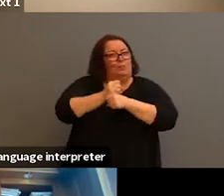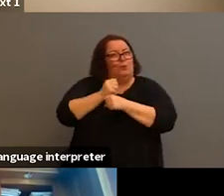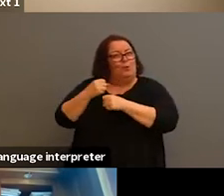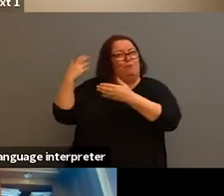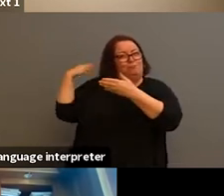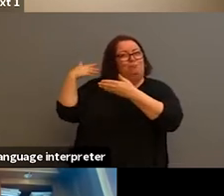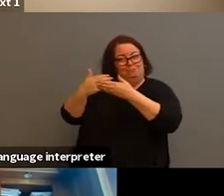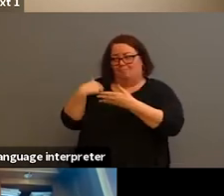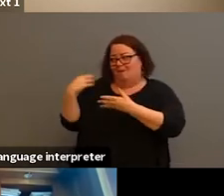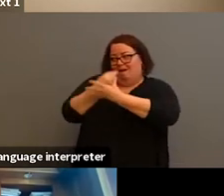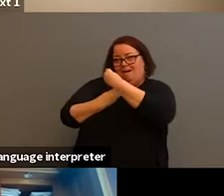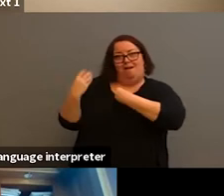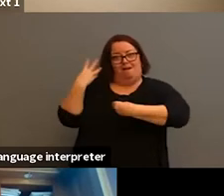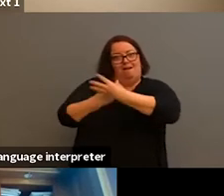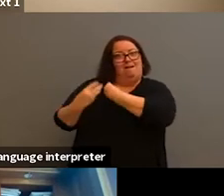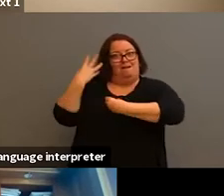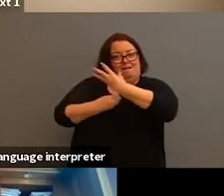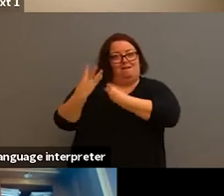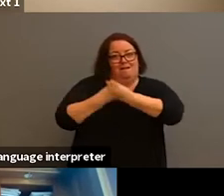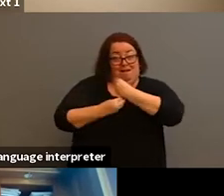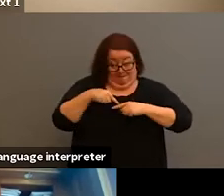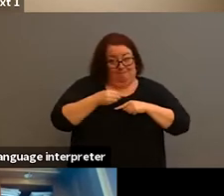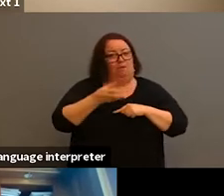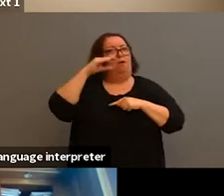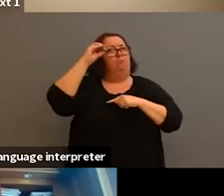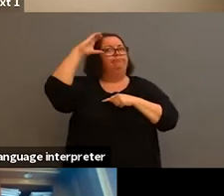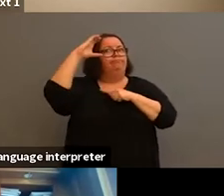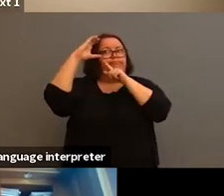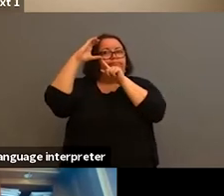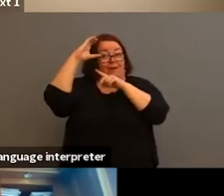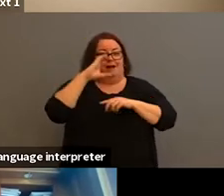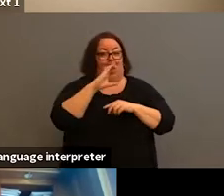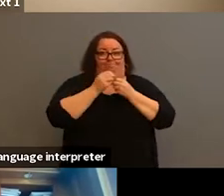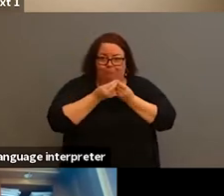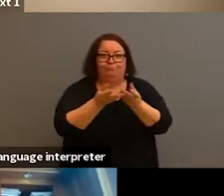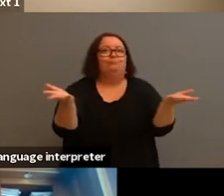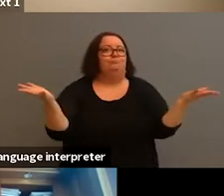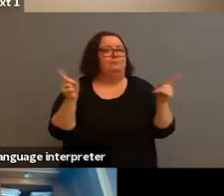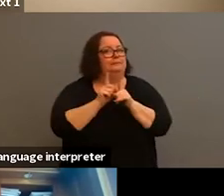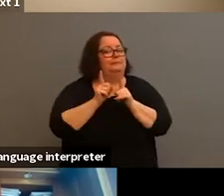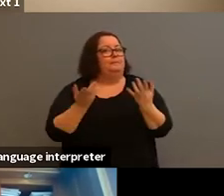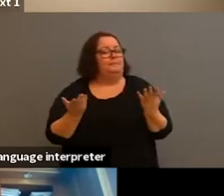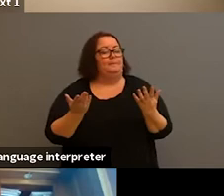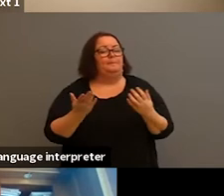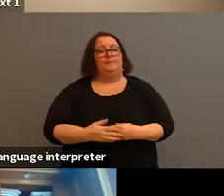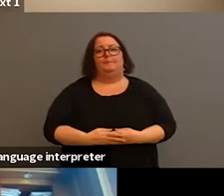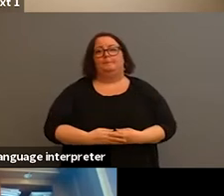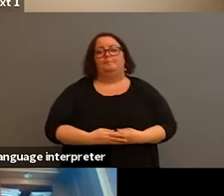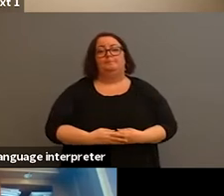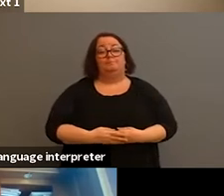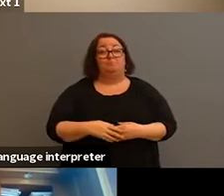to have a sustainable development that has shown that in many cases, big groups of